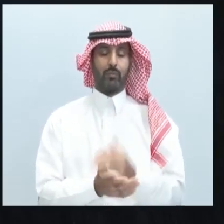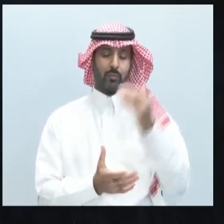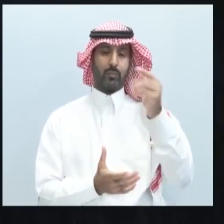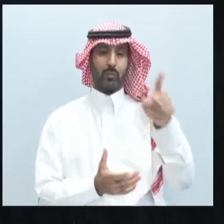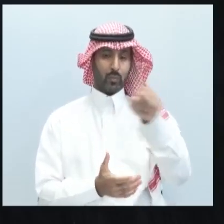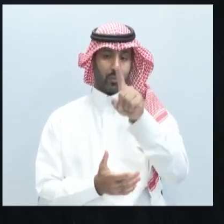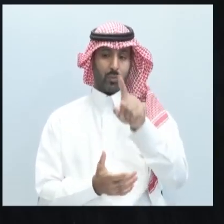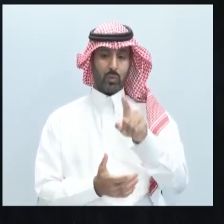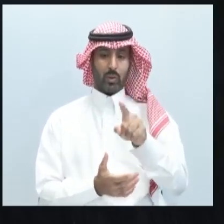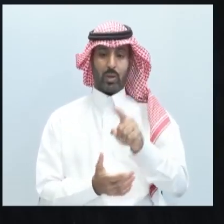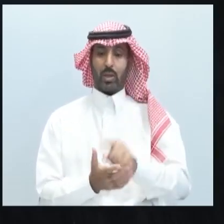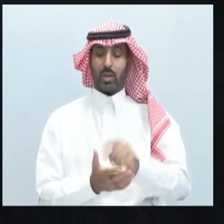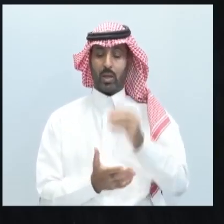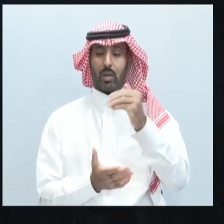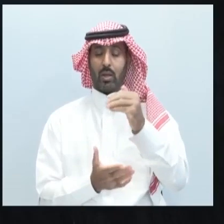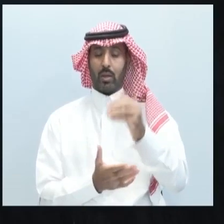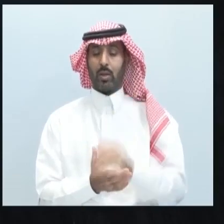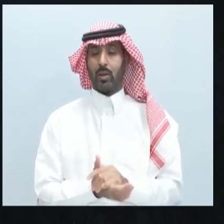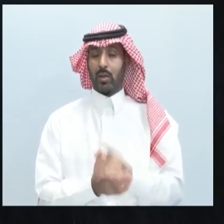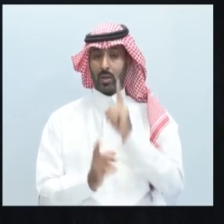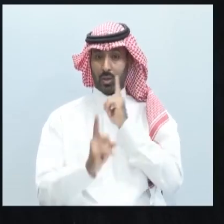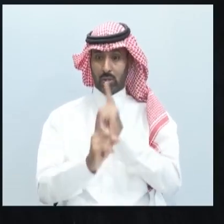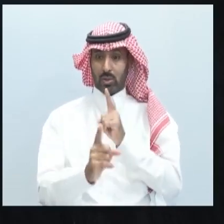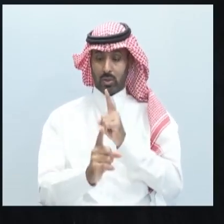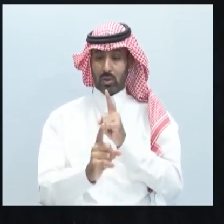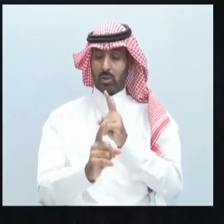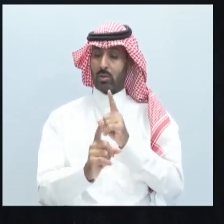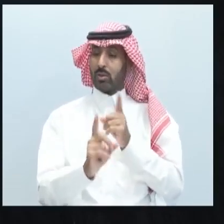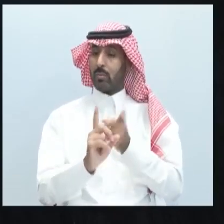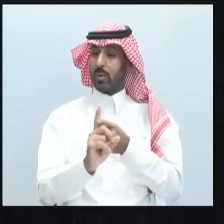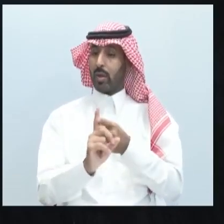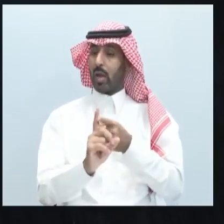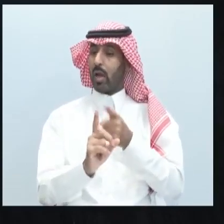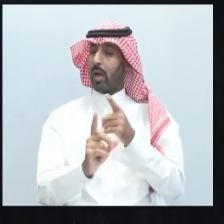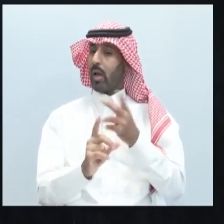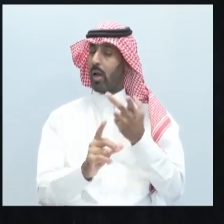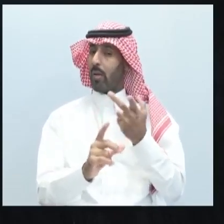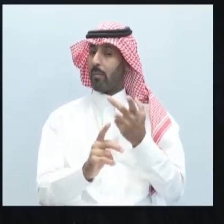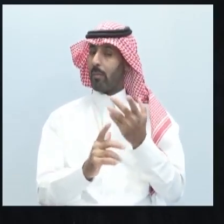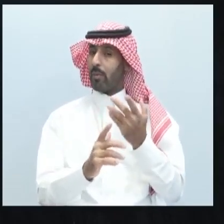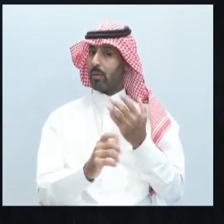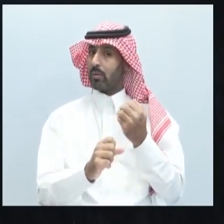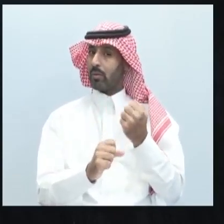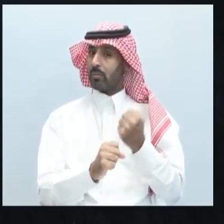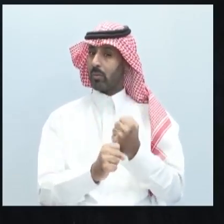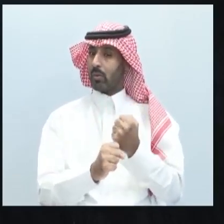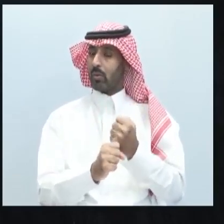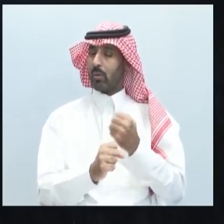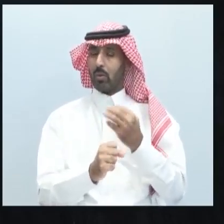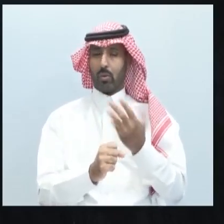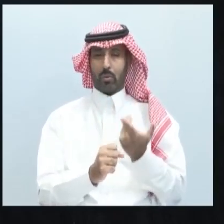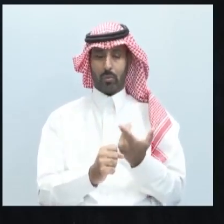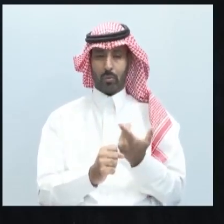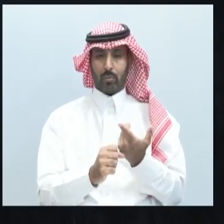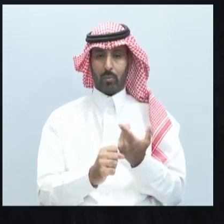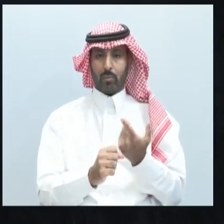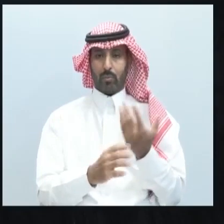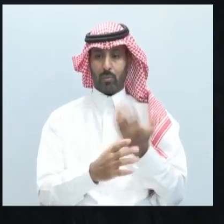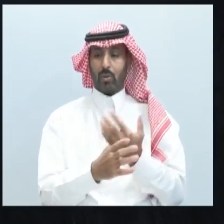quotation, leaders become great not because of their power, but because of their ability to